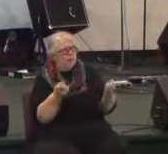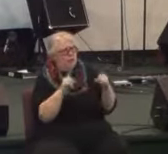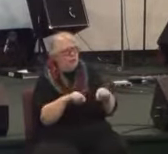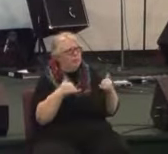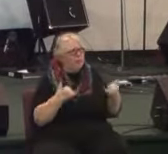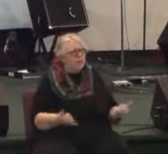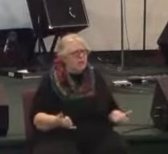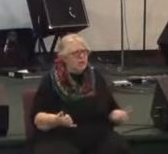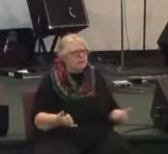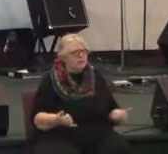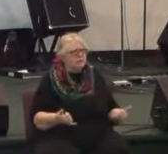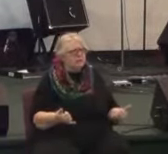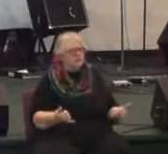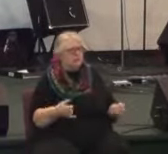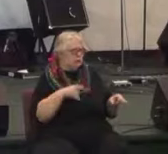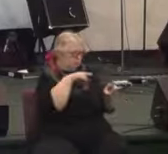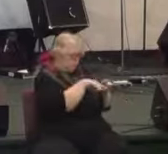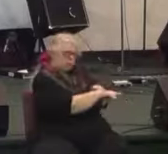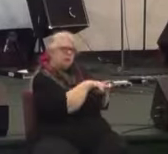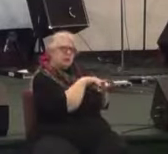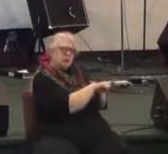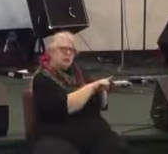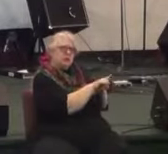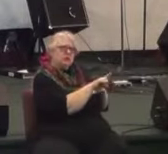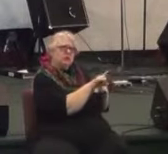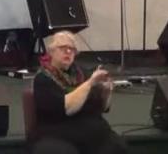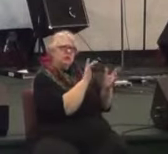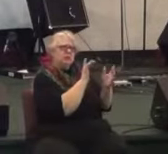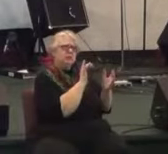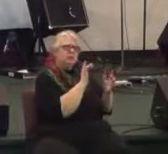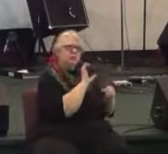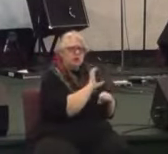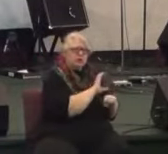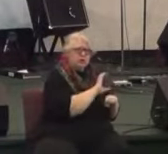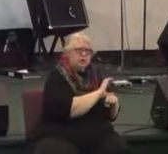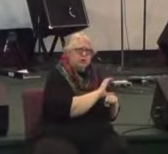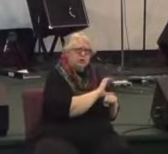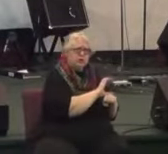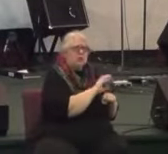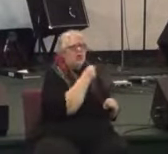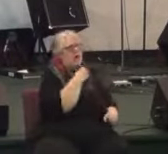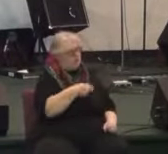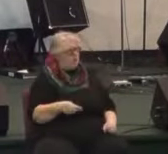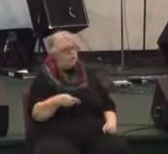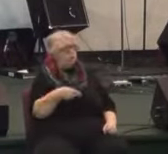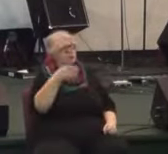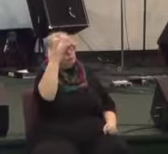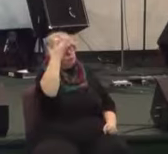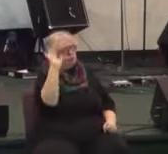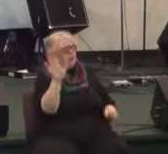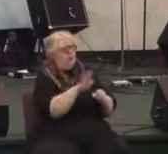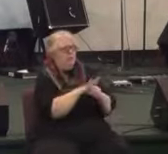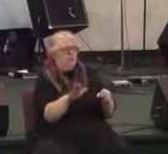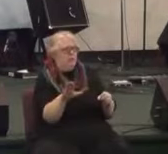And he was smart enough to do this persecution, it says, at Passover. And even though it relates to Jesus in that